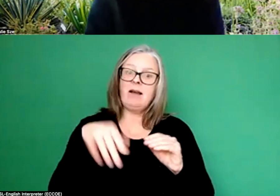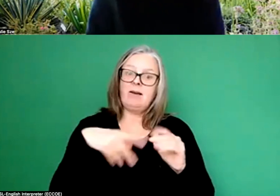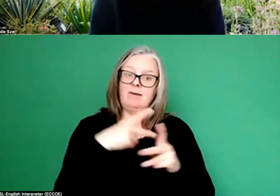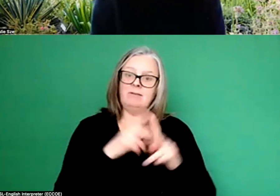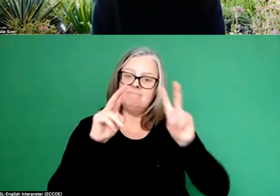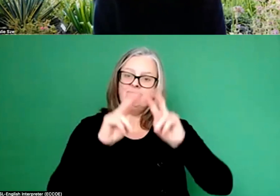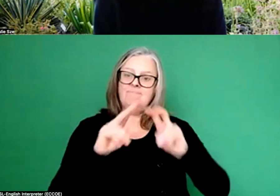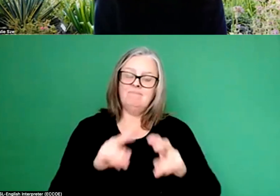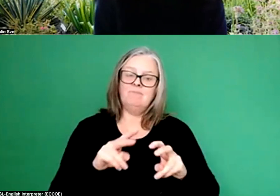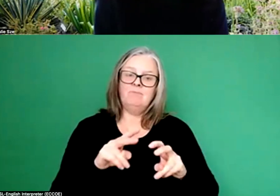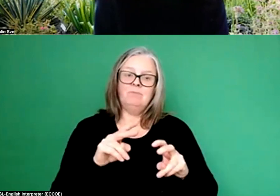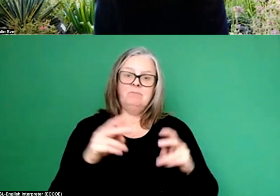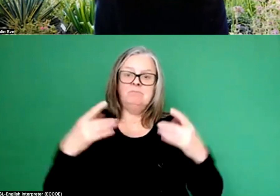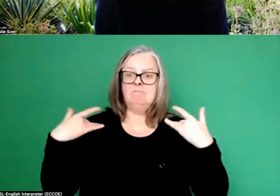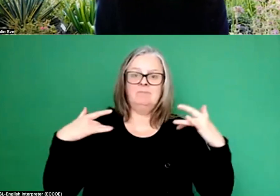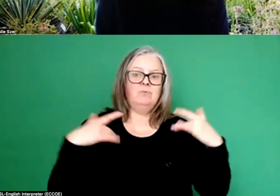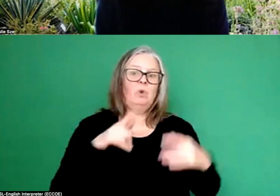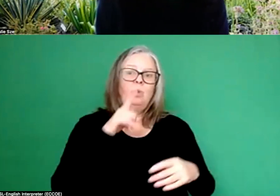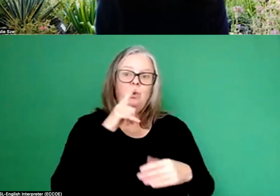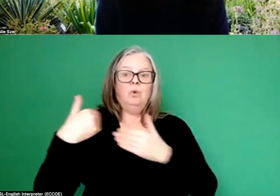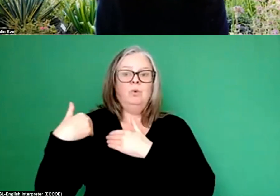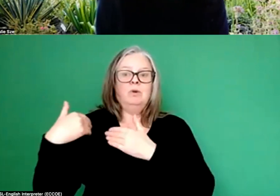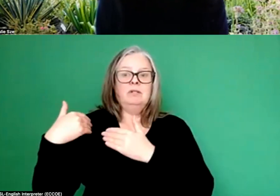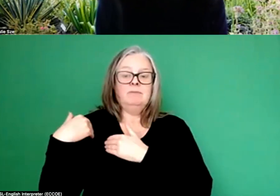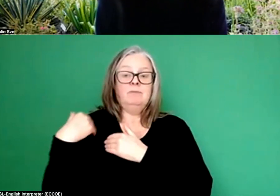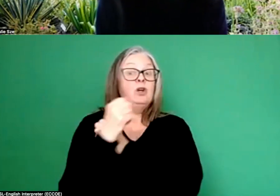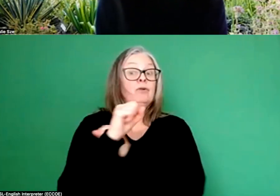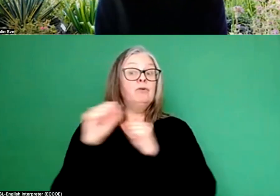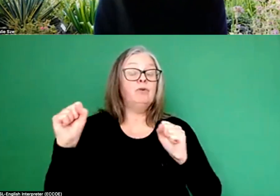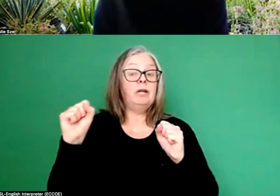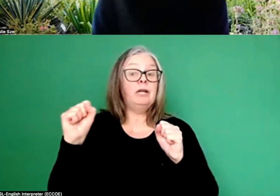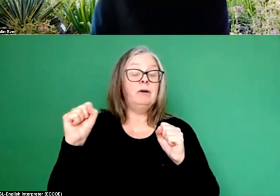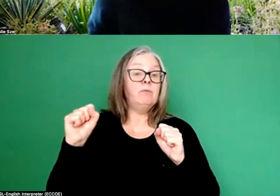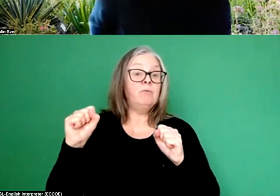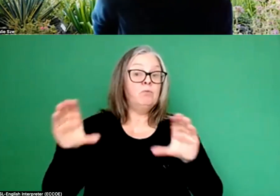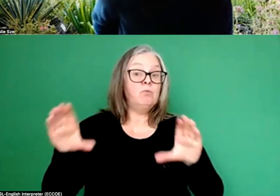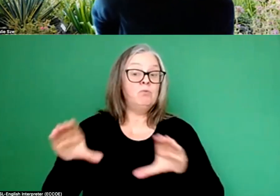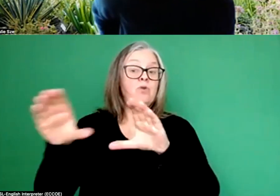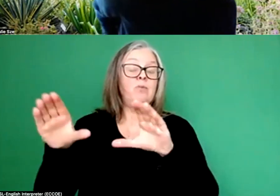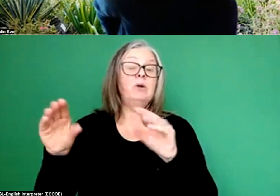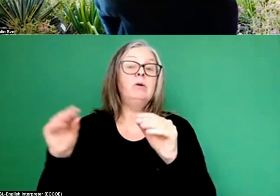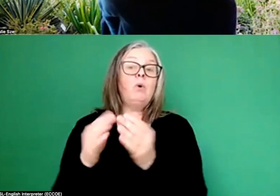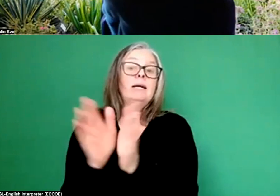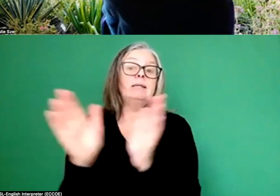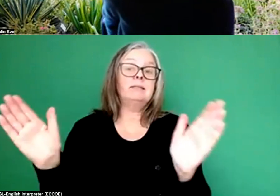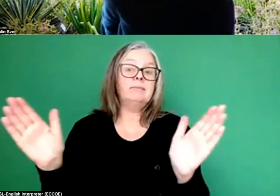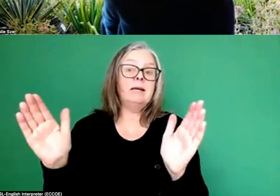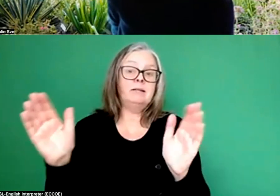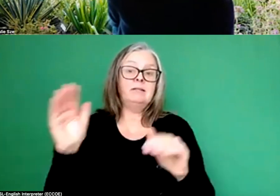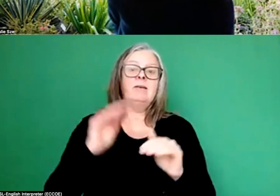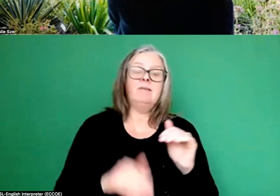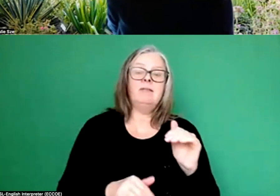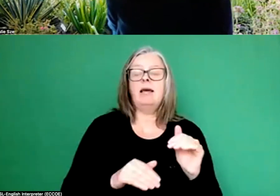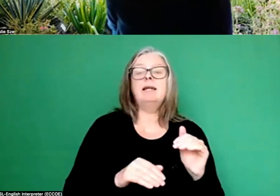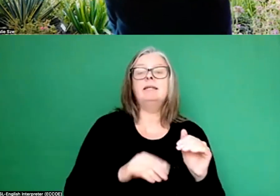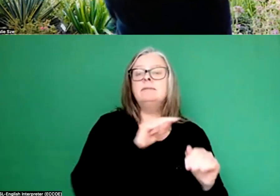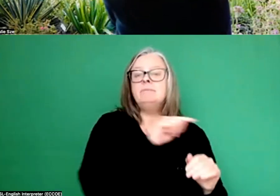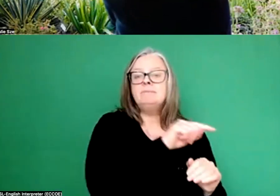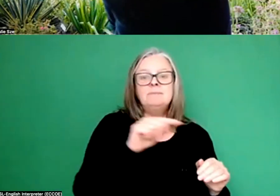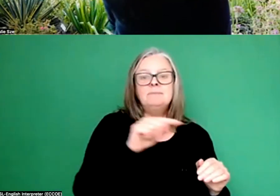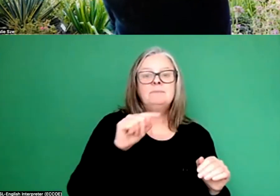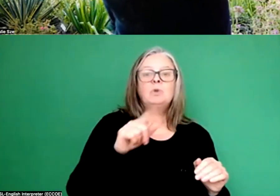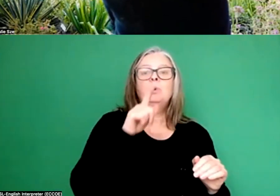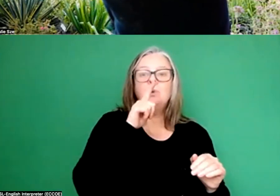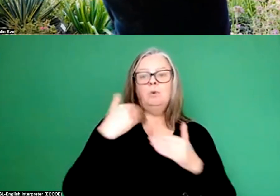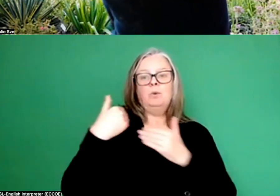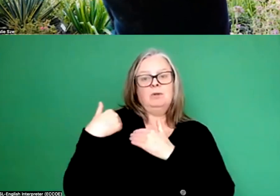But freedom movements, of course, are much more expansive than those, than those distributive questions. So I guess I was just trying to get at that little